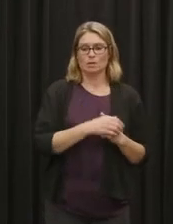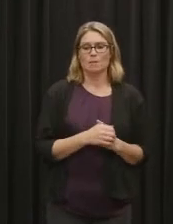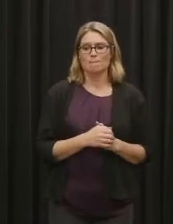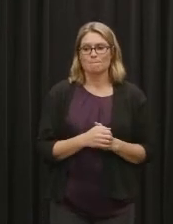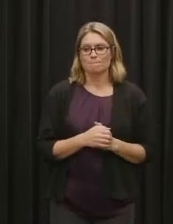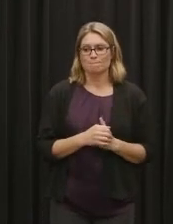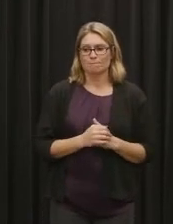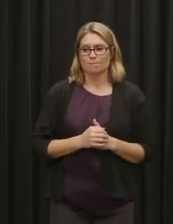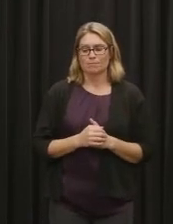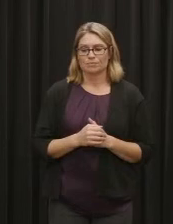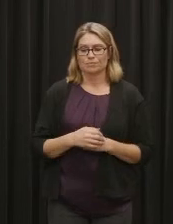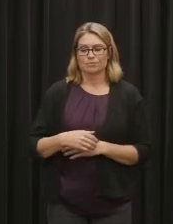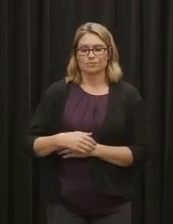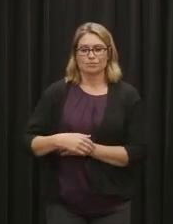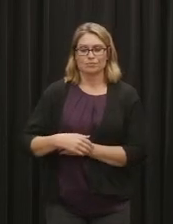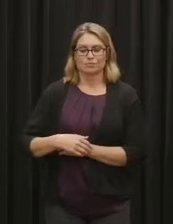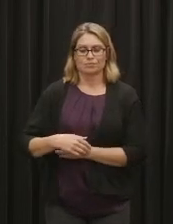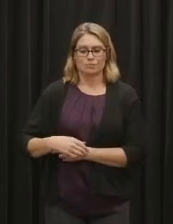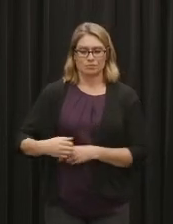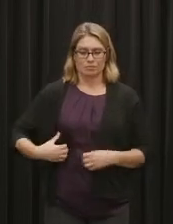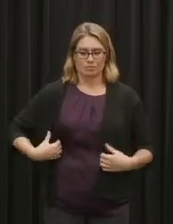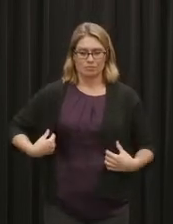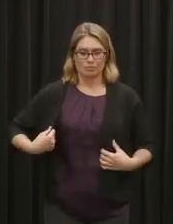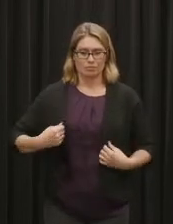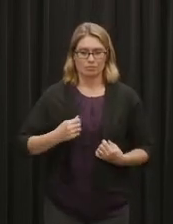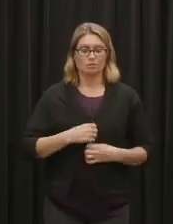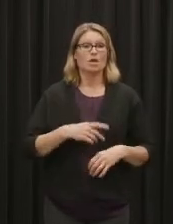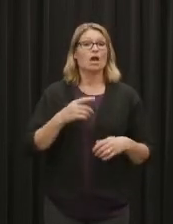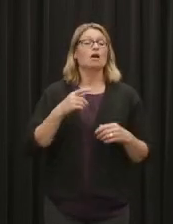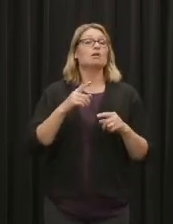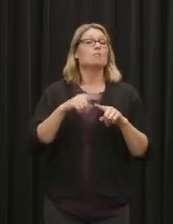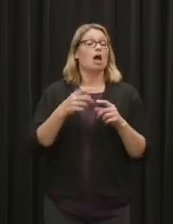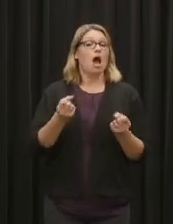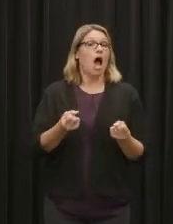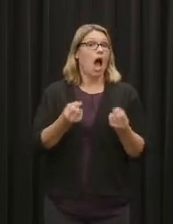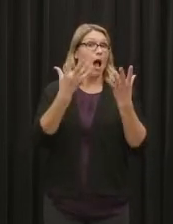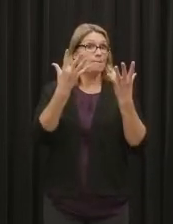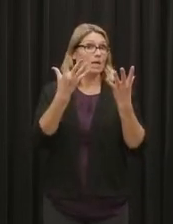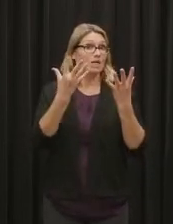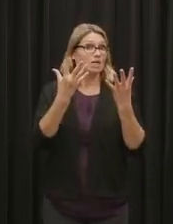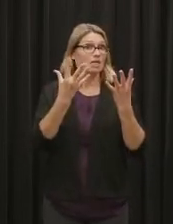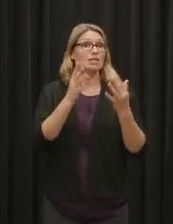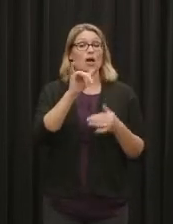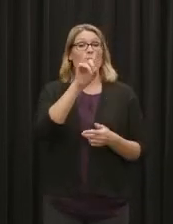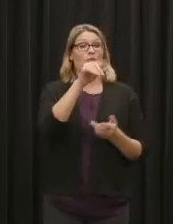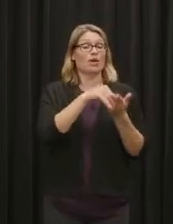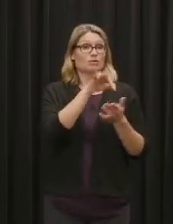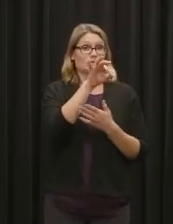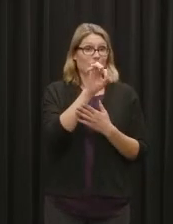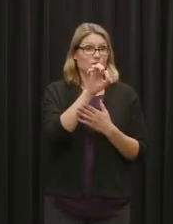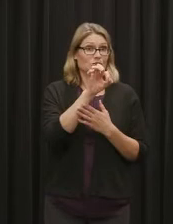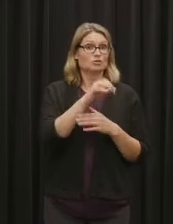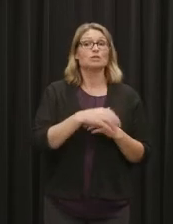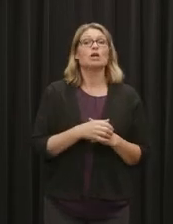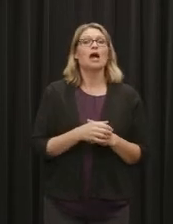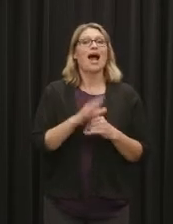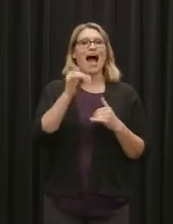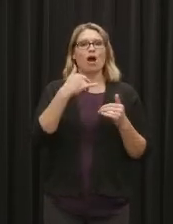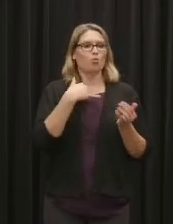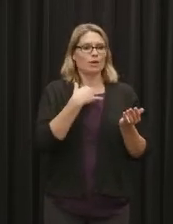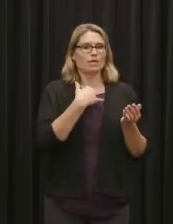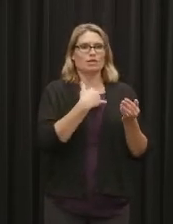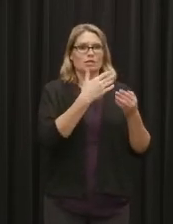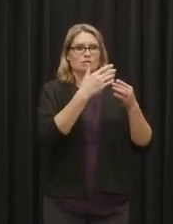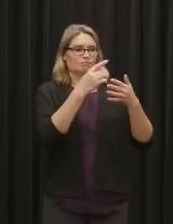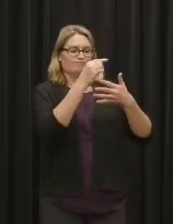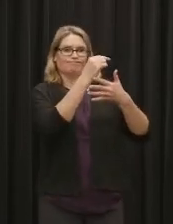As far as the quantity and how it will be apportioned in accordance with